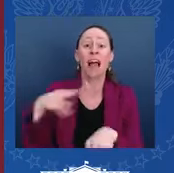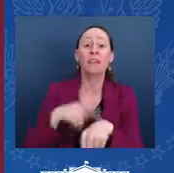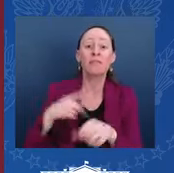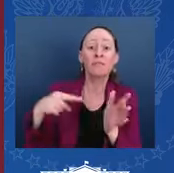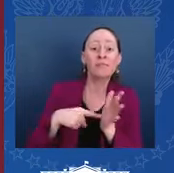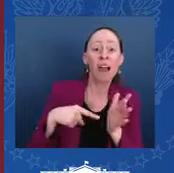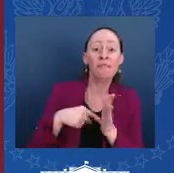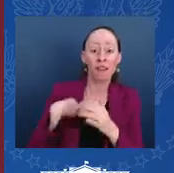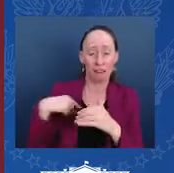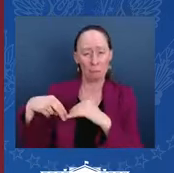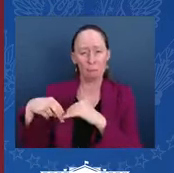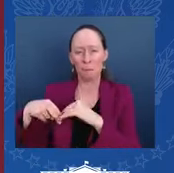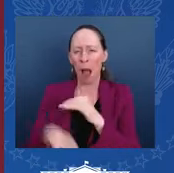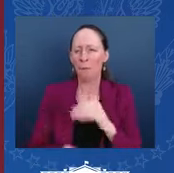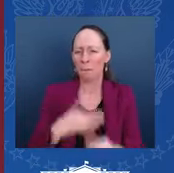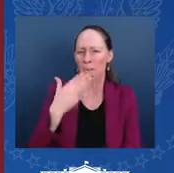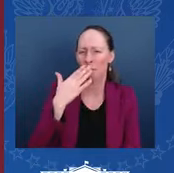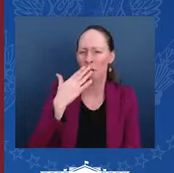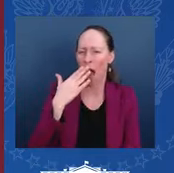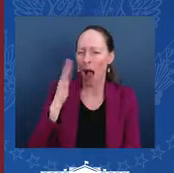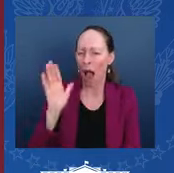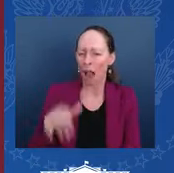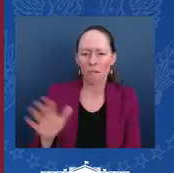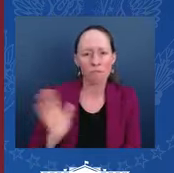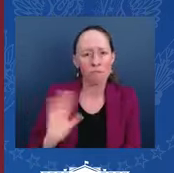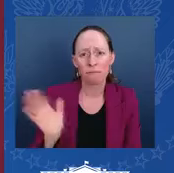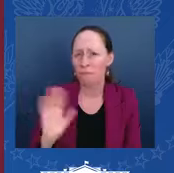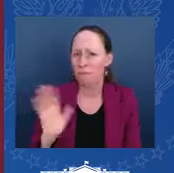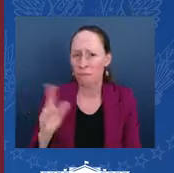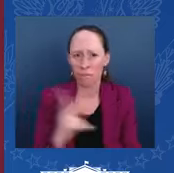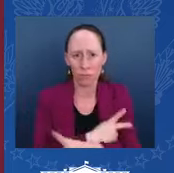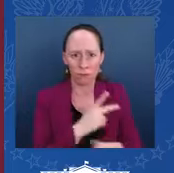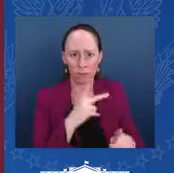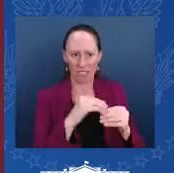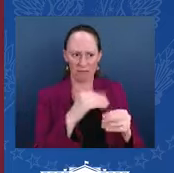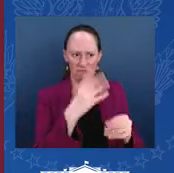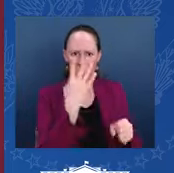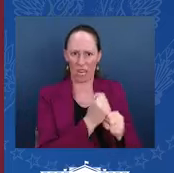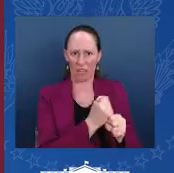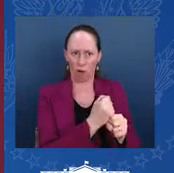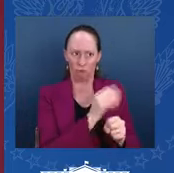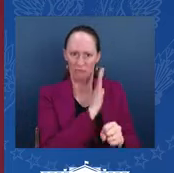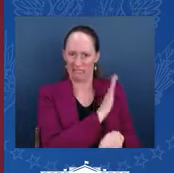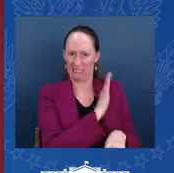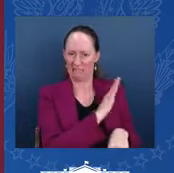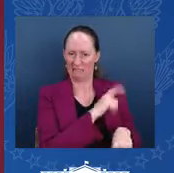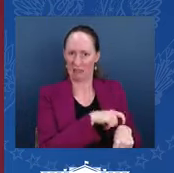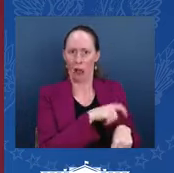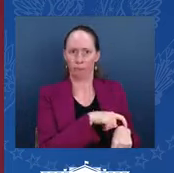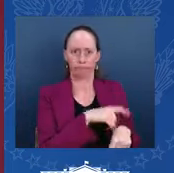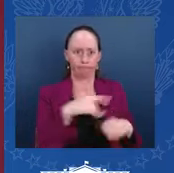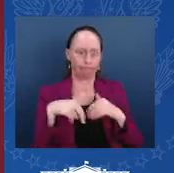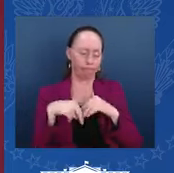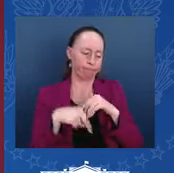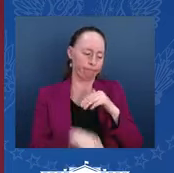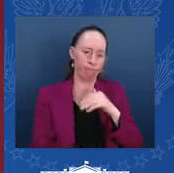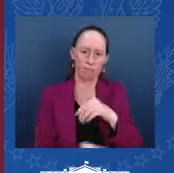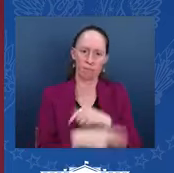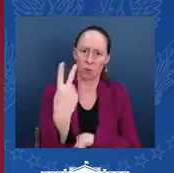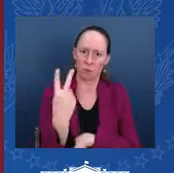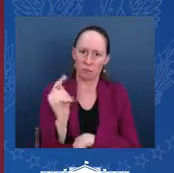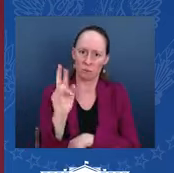previous president in a single term, this guy raised the national debt by $2 trillion because of the tax cut